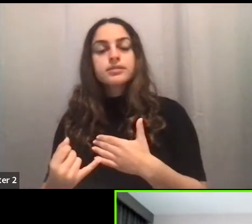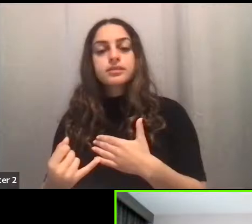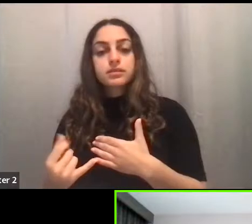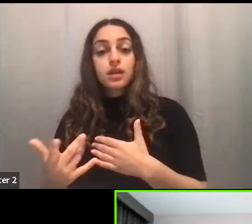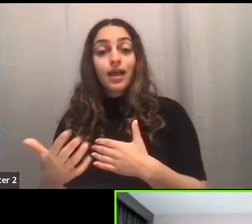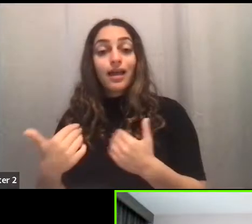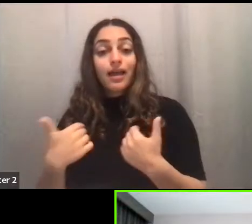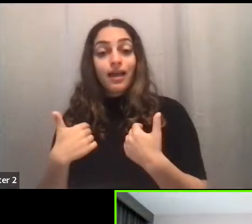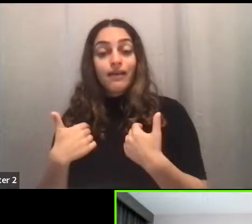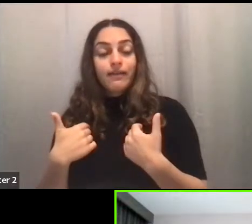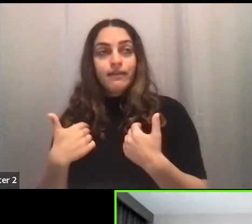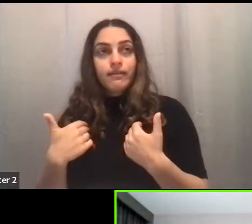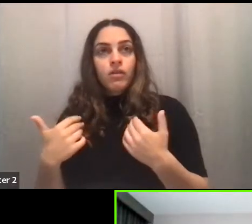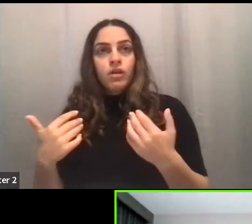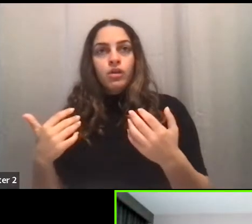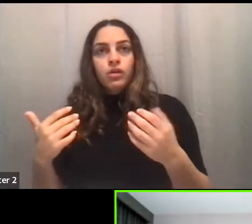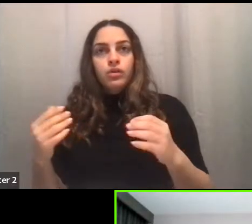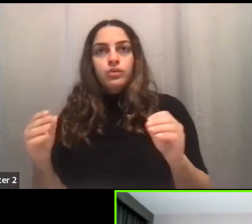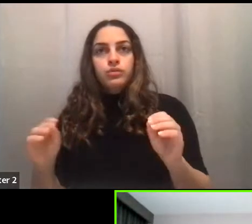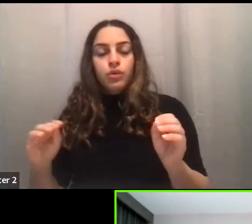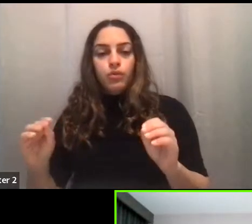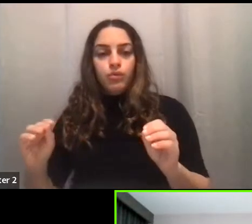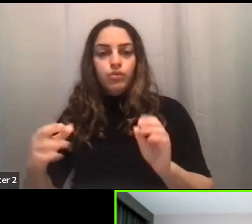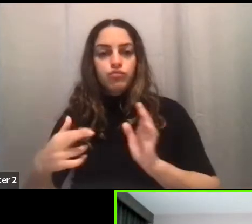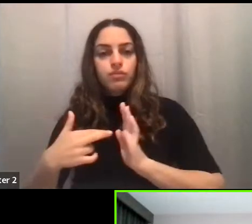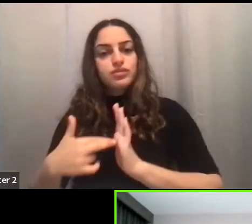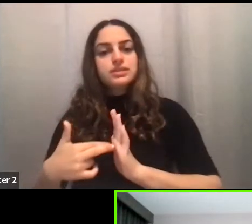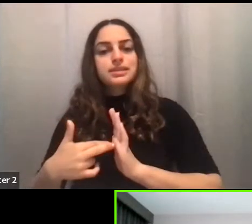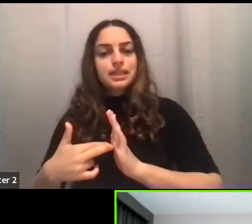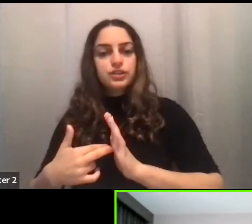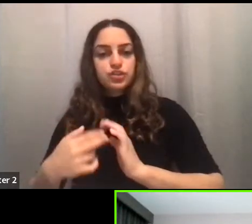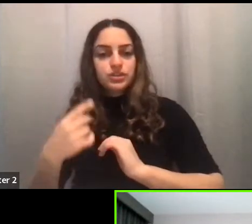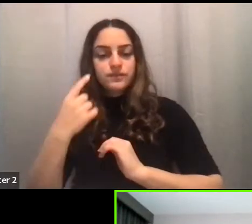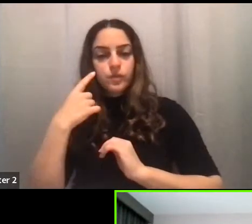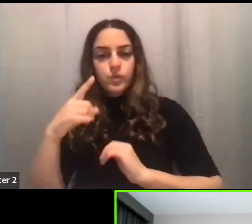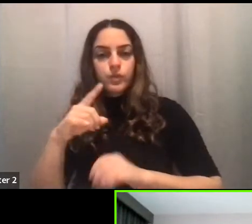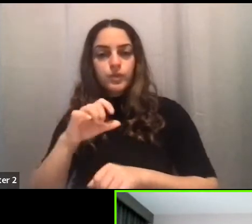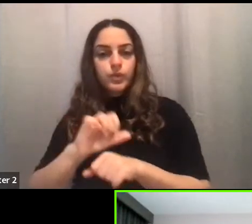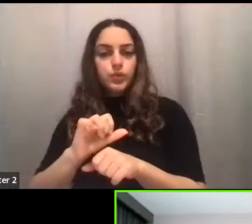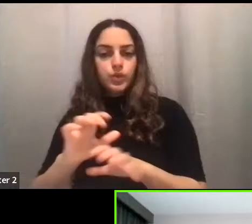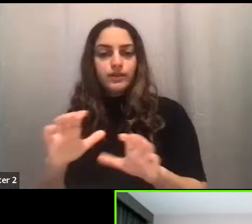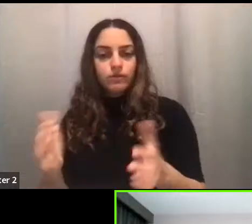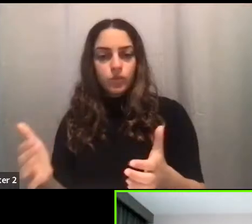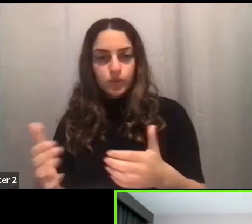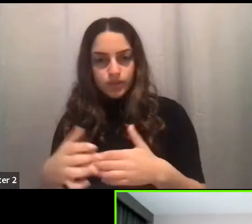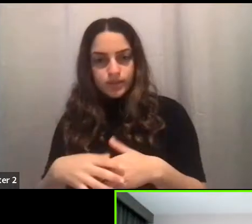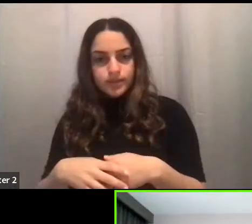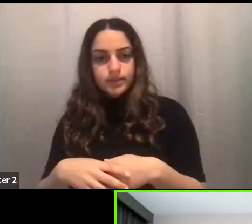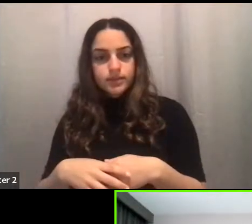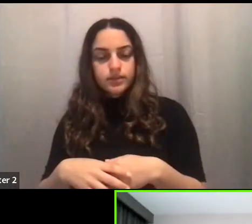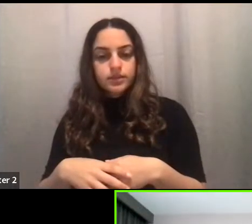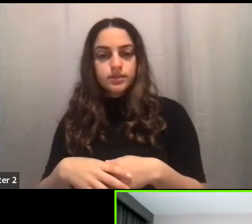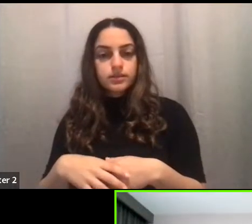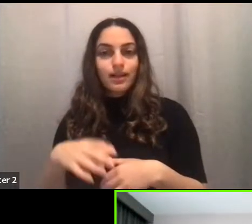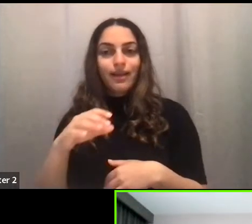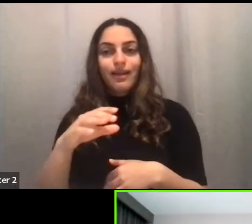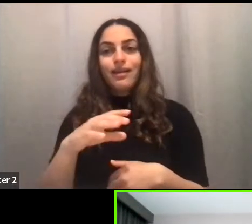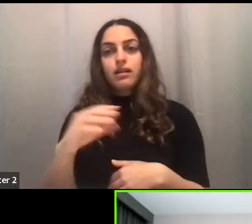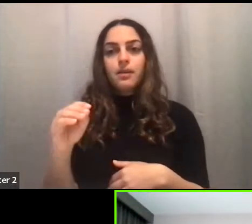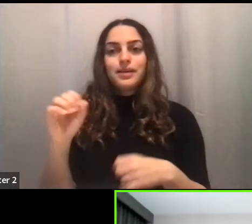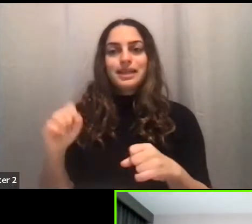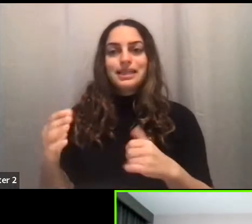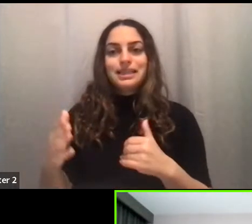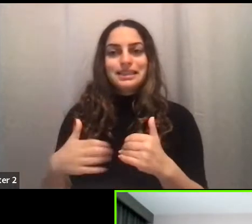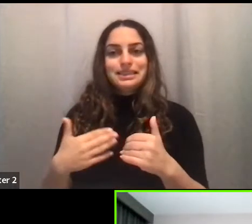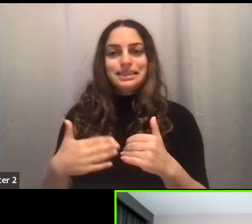is no uh representation for uh the workforce that uh a company can easily turn to